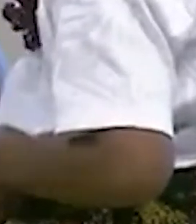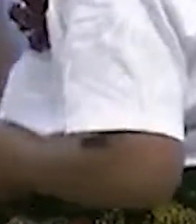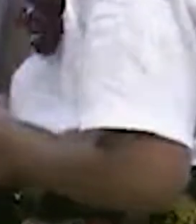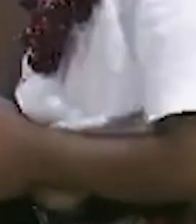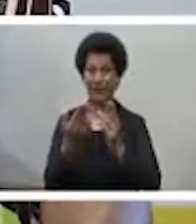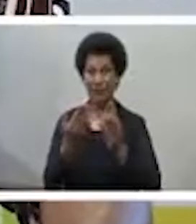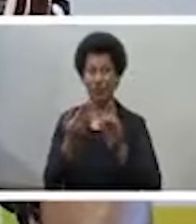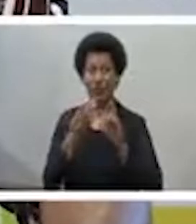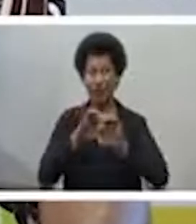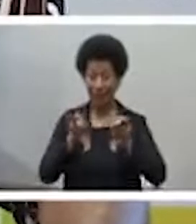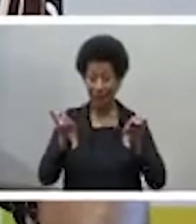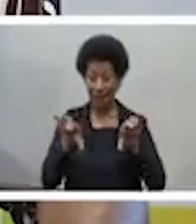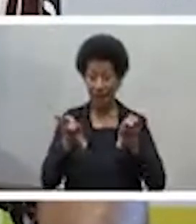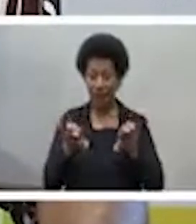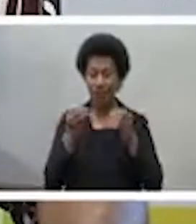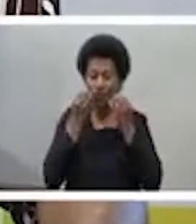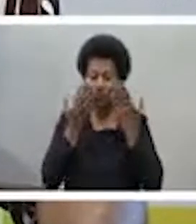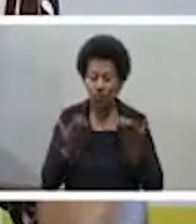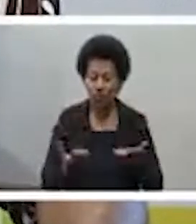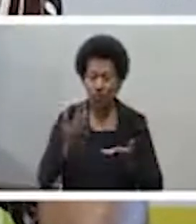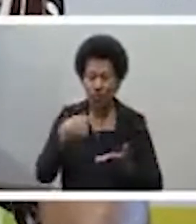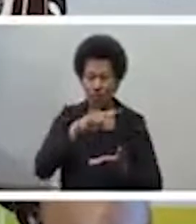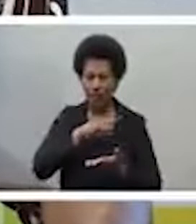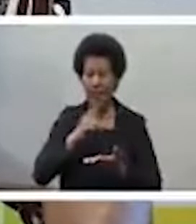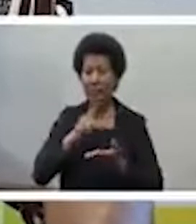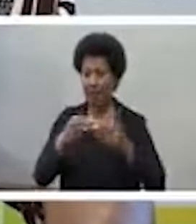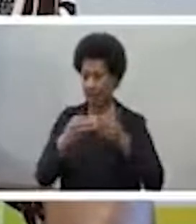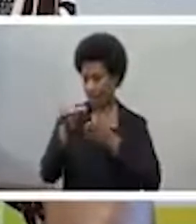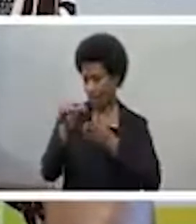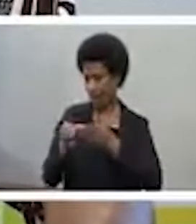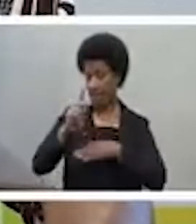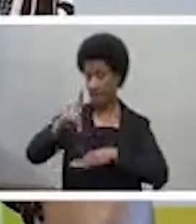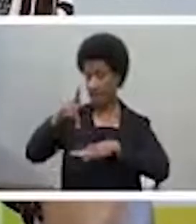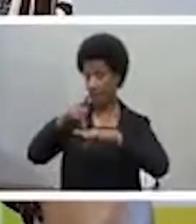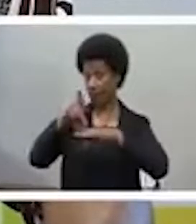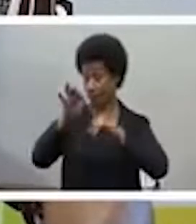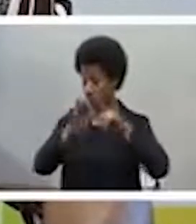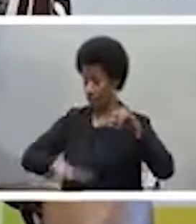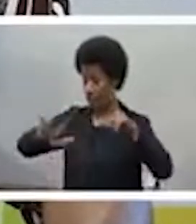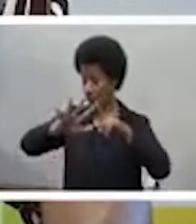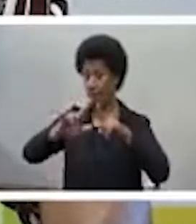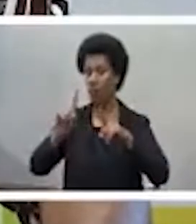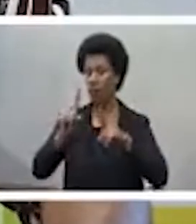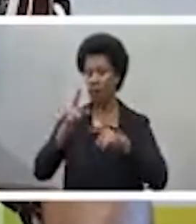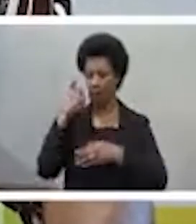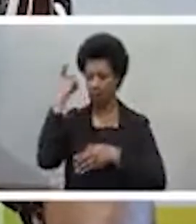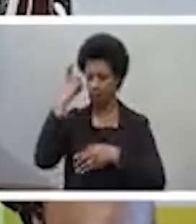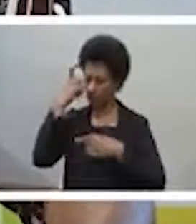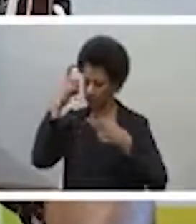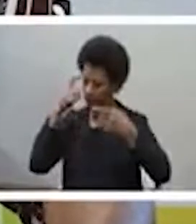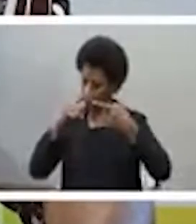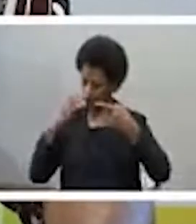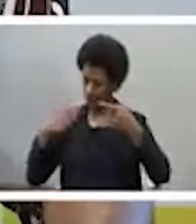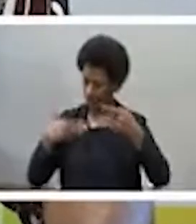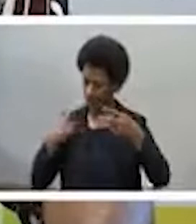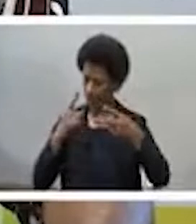Council signals just how critical we as Pacific leaders consider this issue to be, from health to